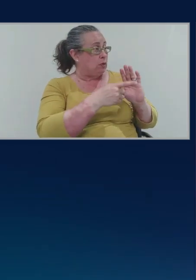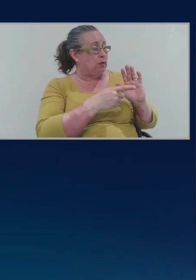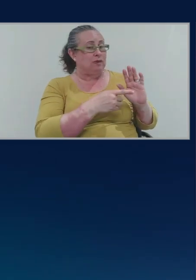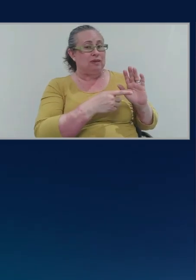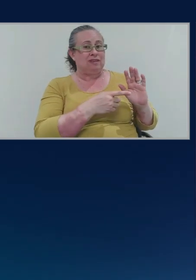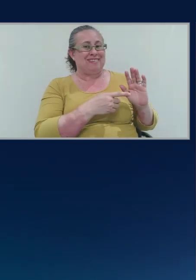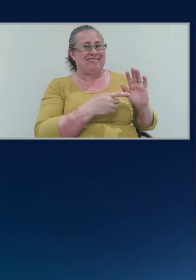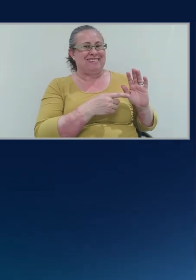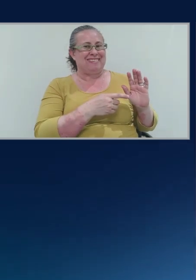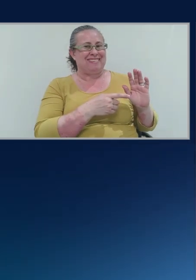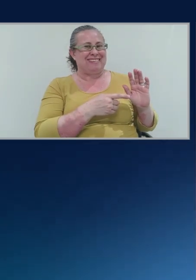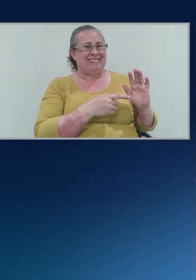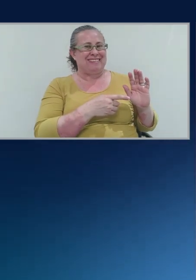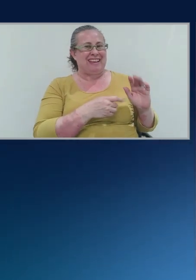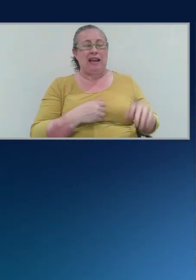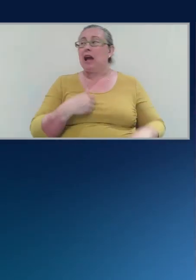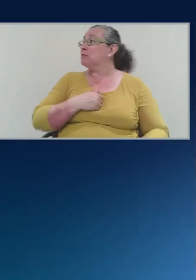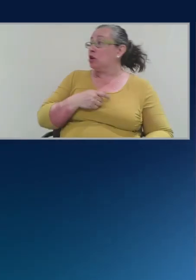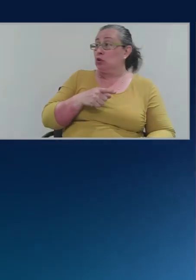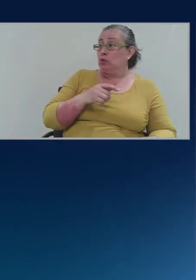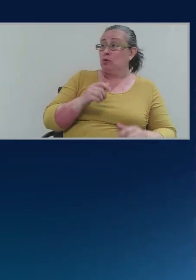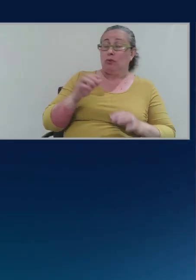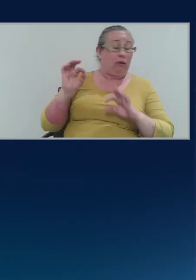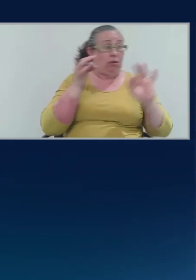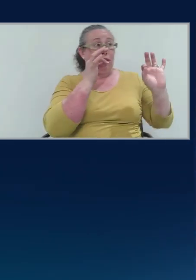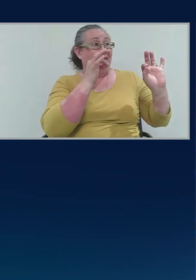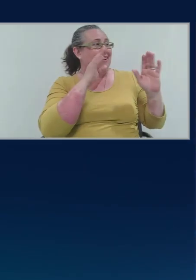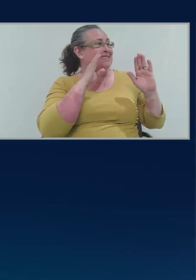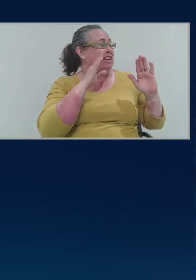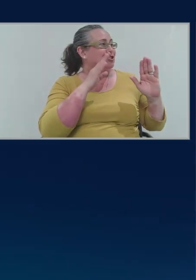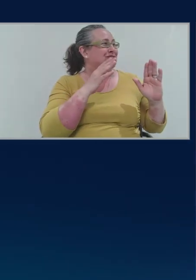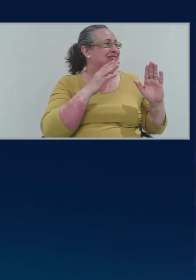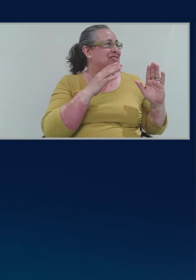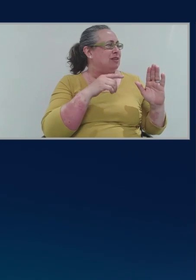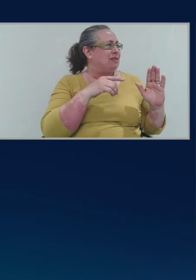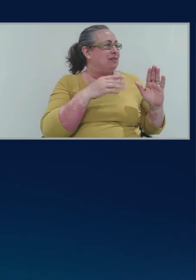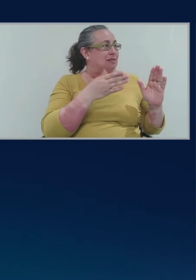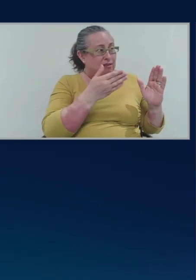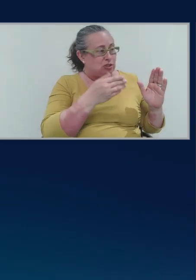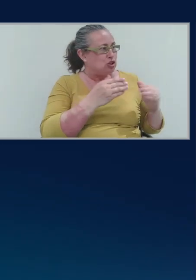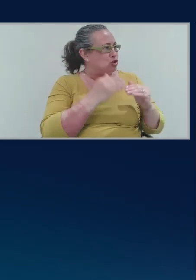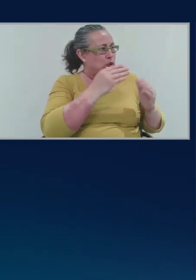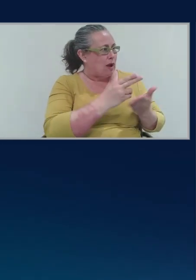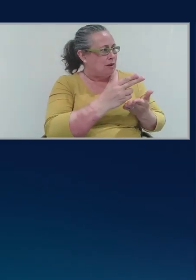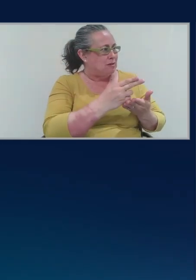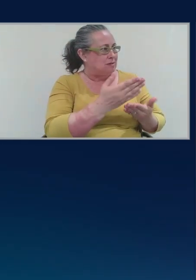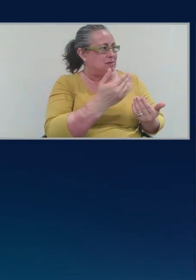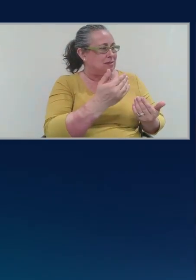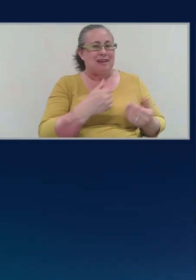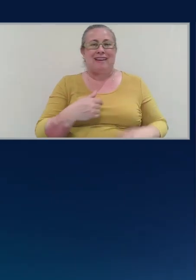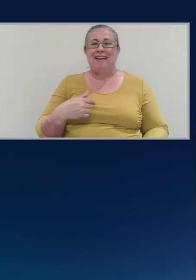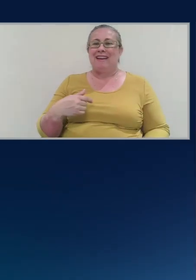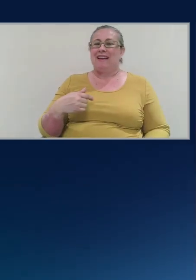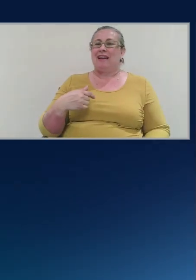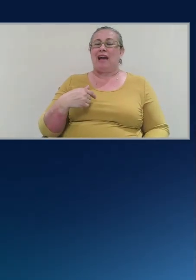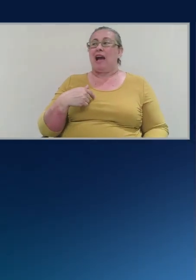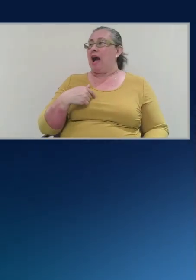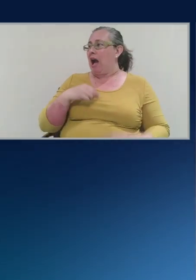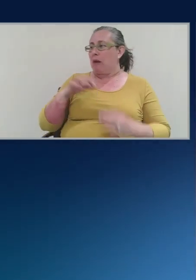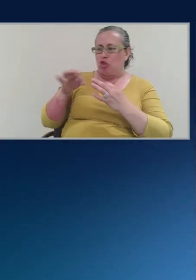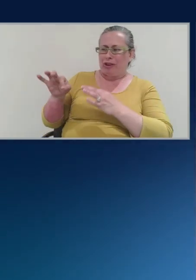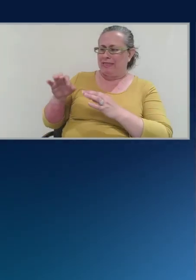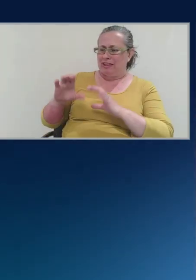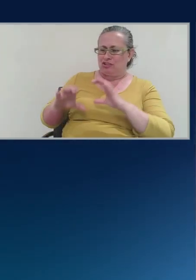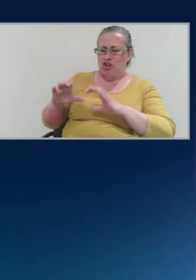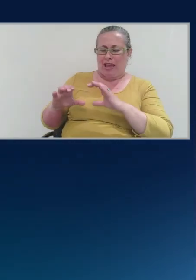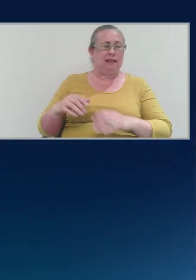attention. You started losing me, but you got my attention. You're too honest, my friend. Too honest. I'm like the chat. Are you? The chat wants to see a